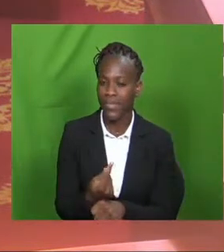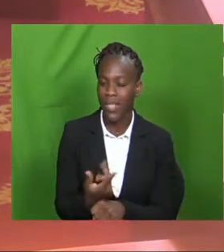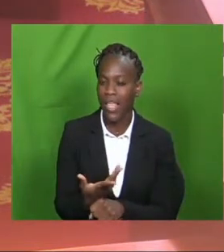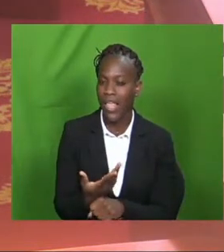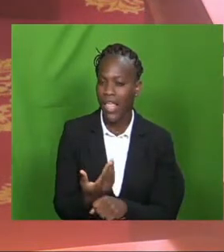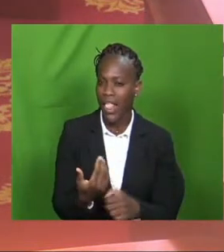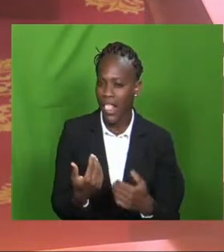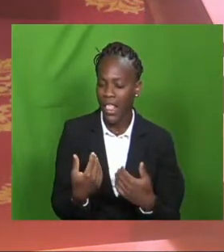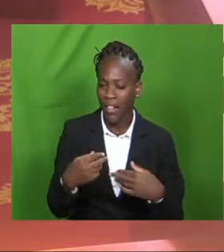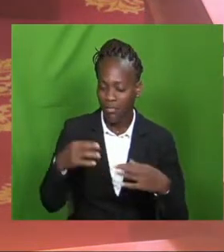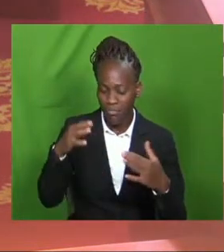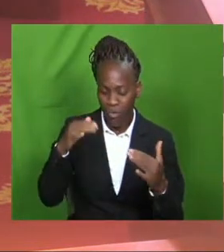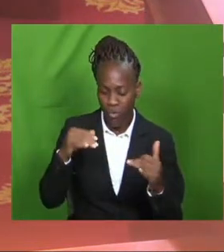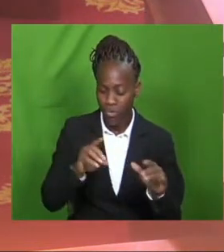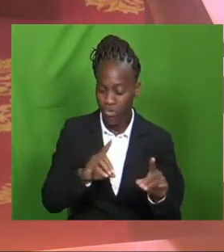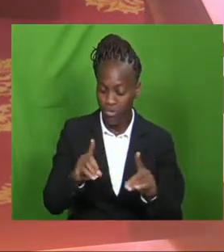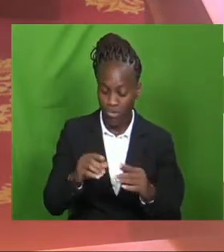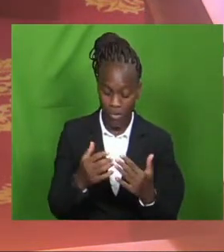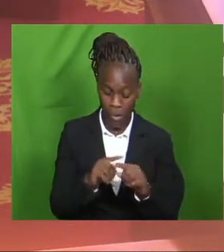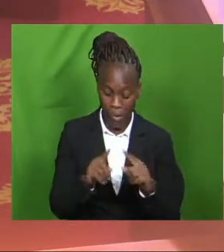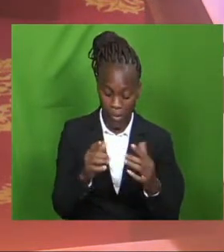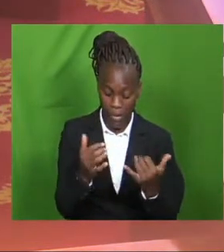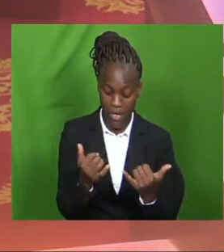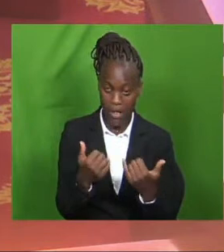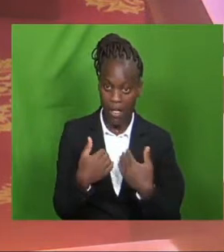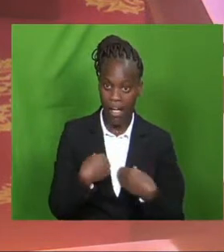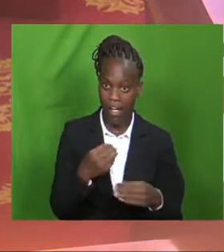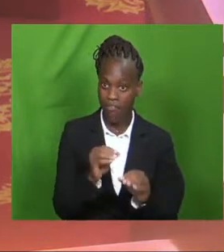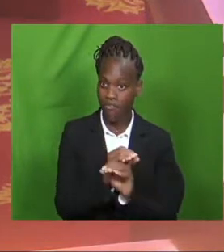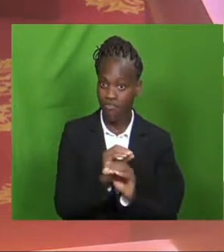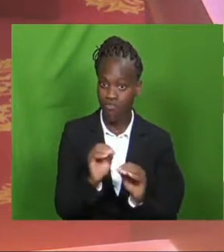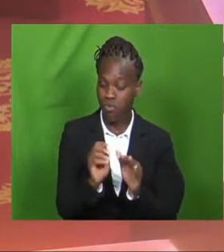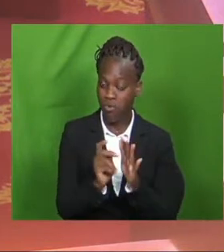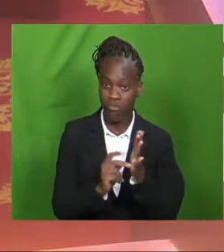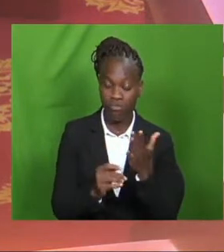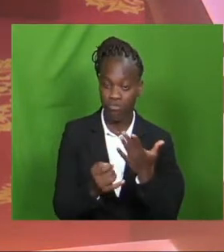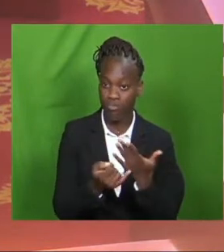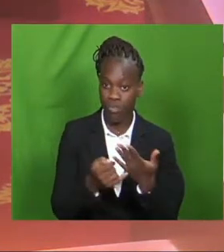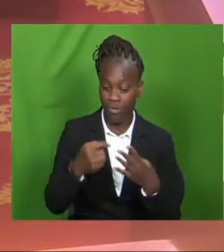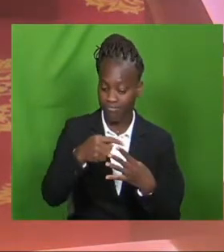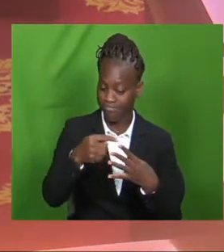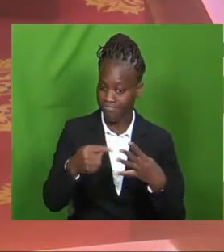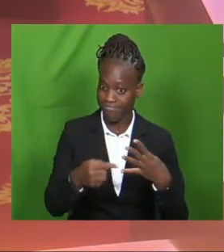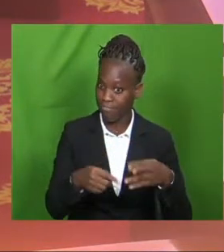condition. Currently, Mr. Speaker, there is no program on these roads.